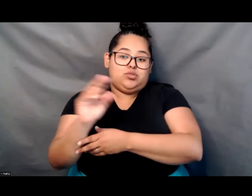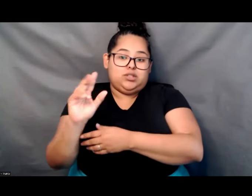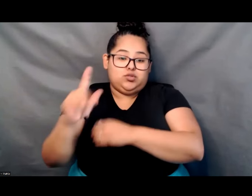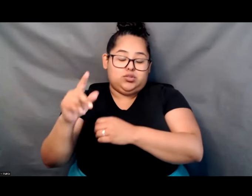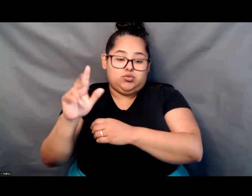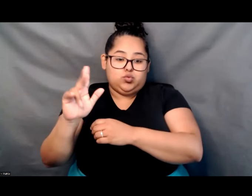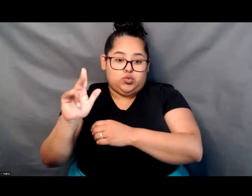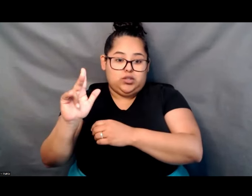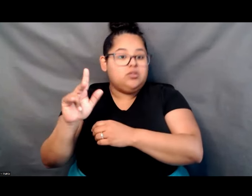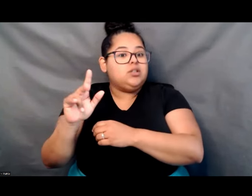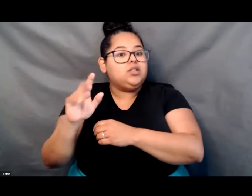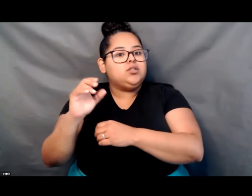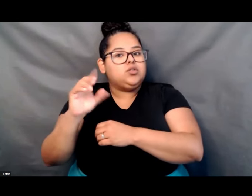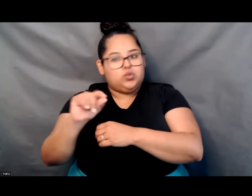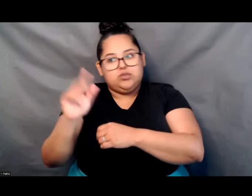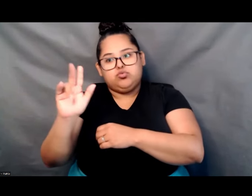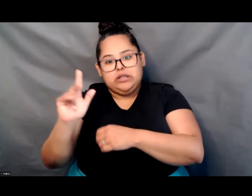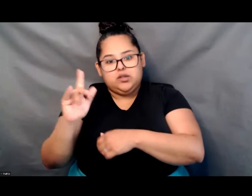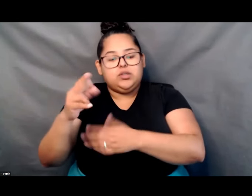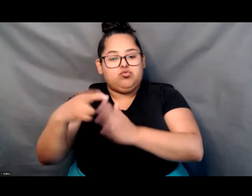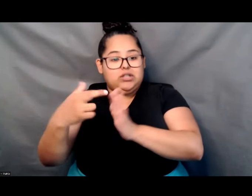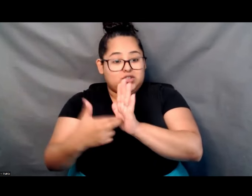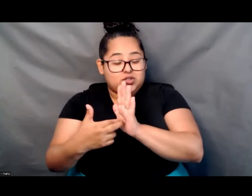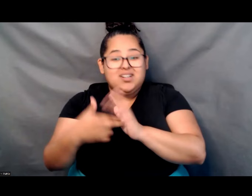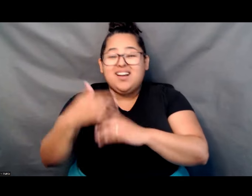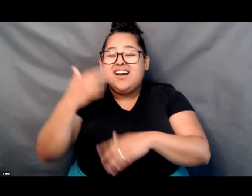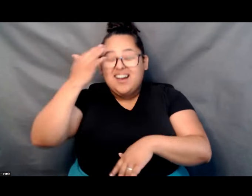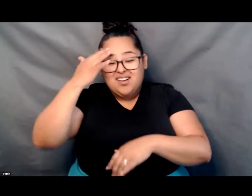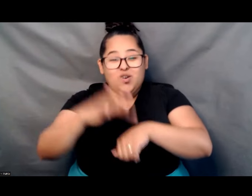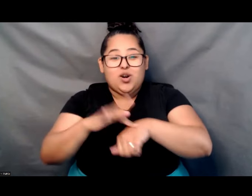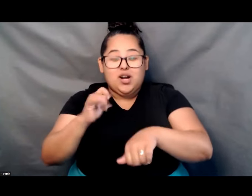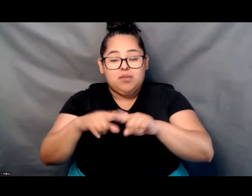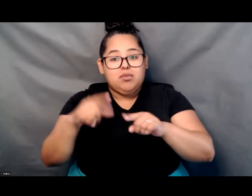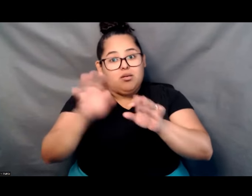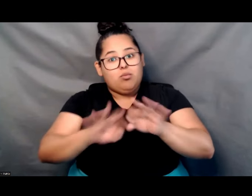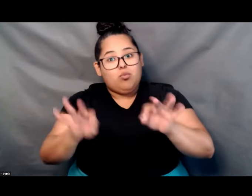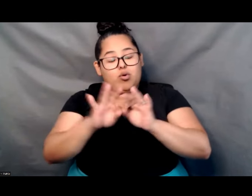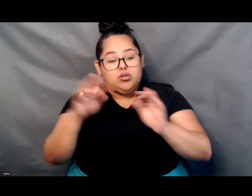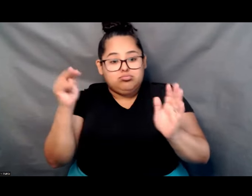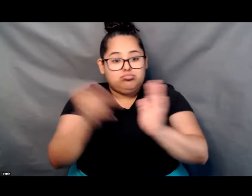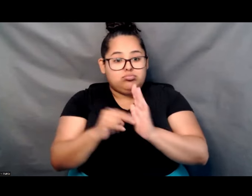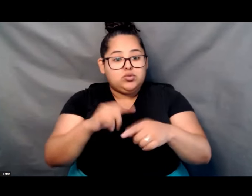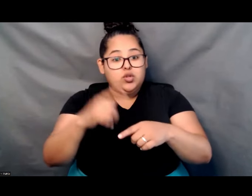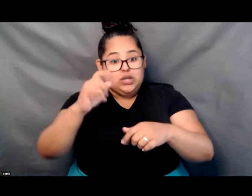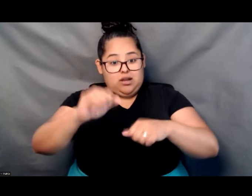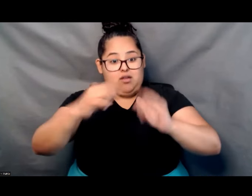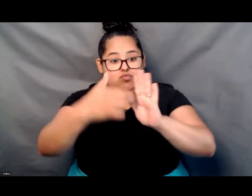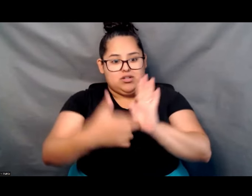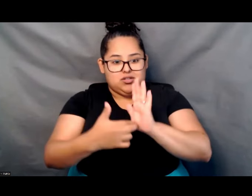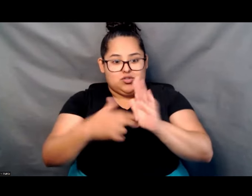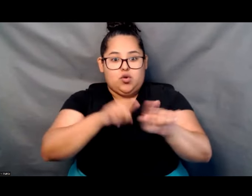you're checking your student email because we will be sending you guys some reminders on when your registration time